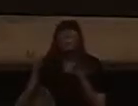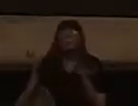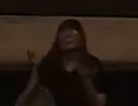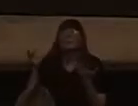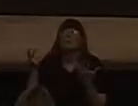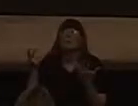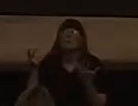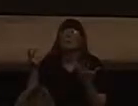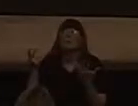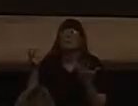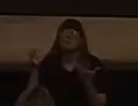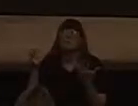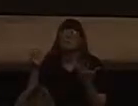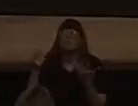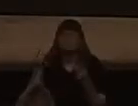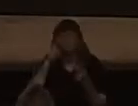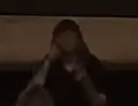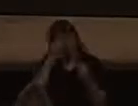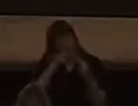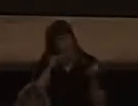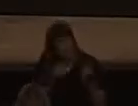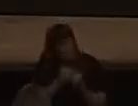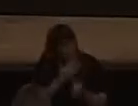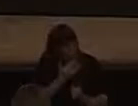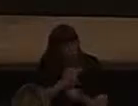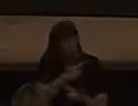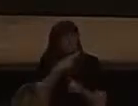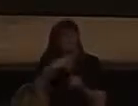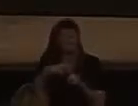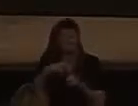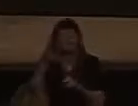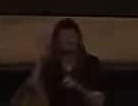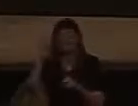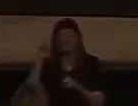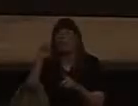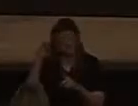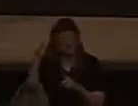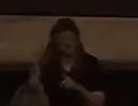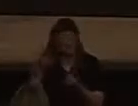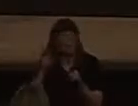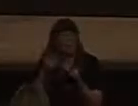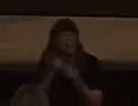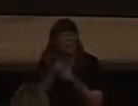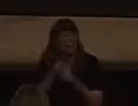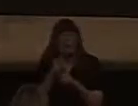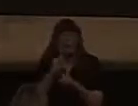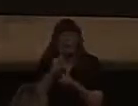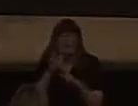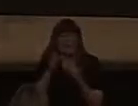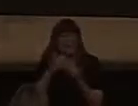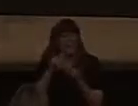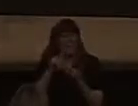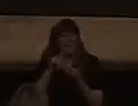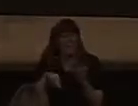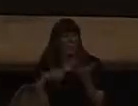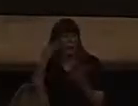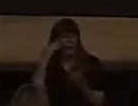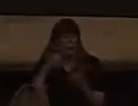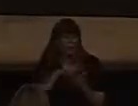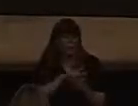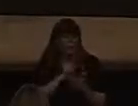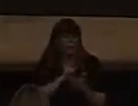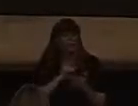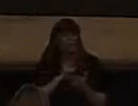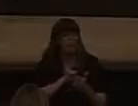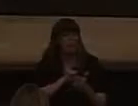of contrast with colors, but also the font itself would be readable. One thing we're realizing, and I know personally, is